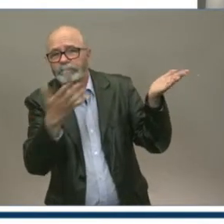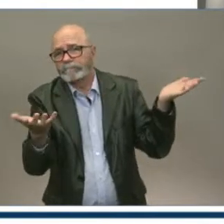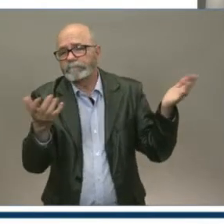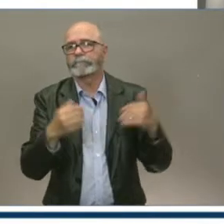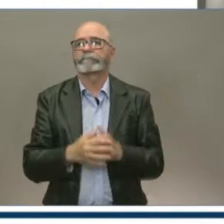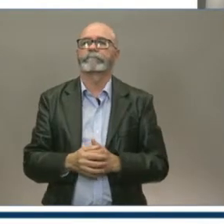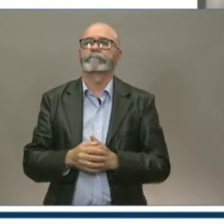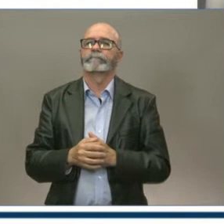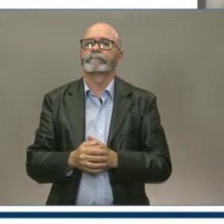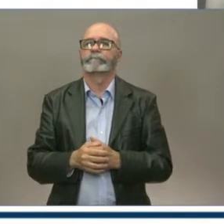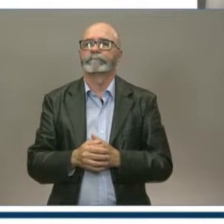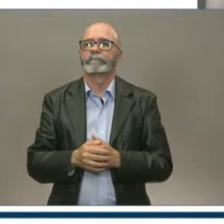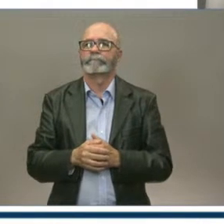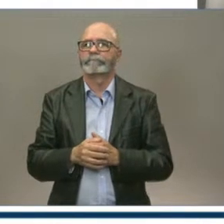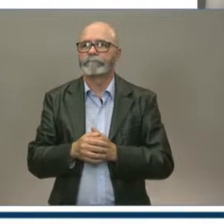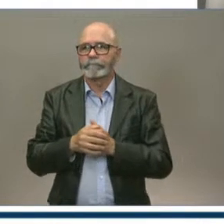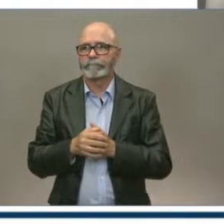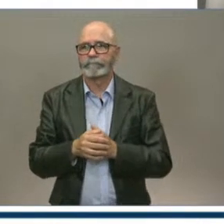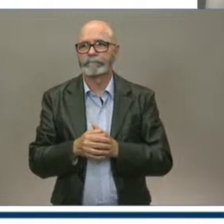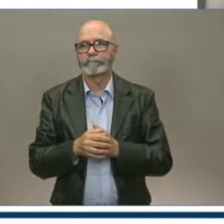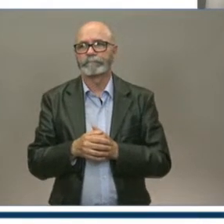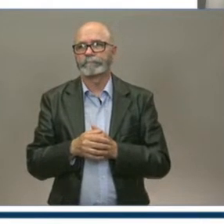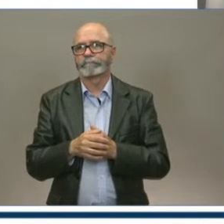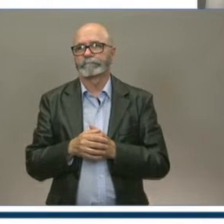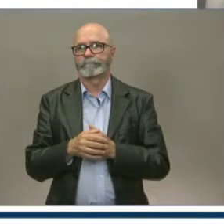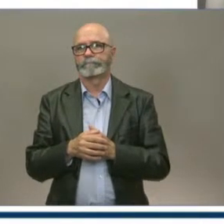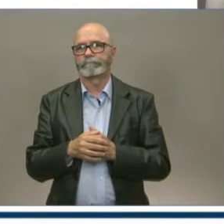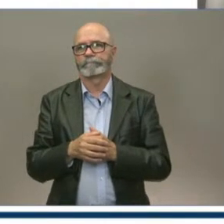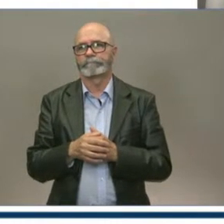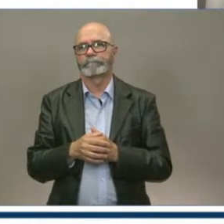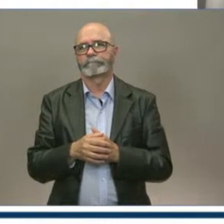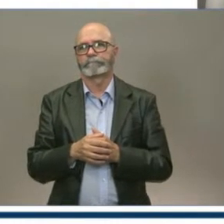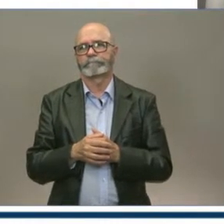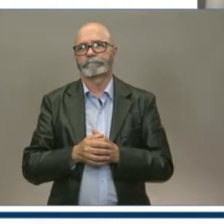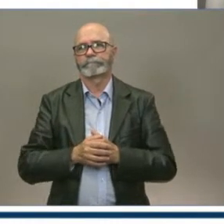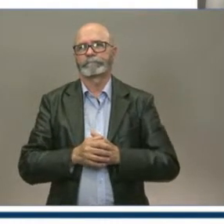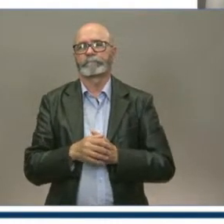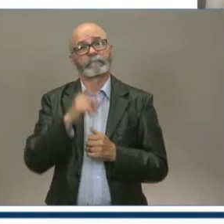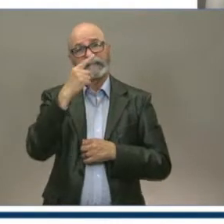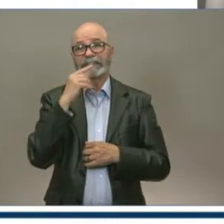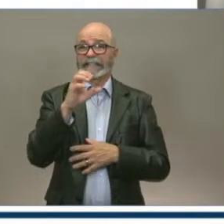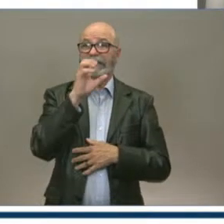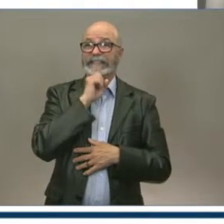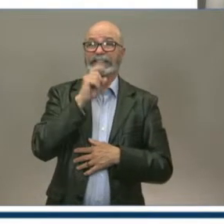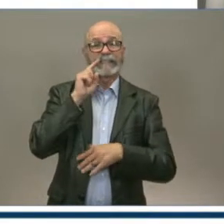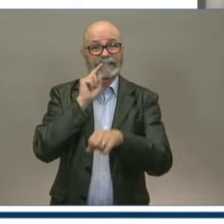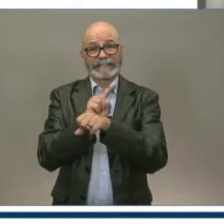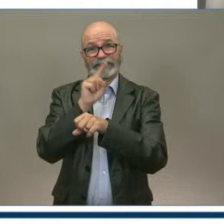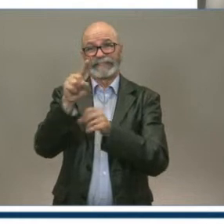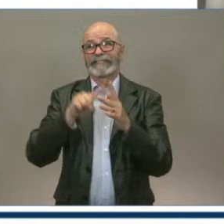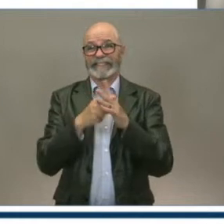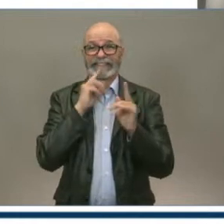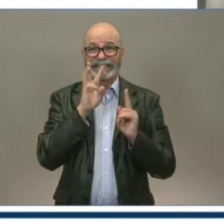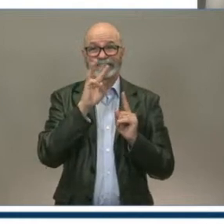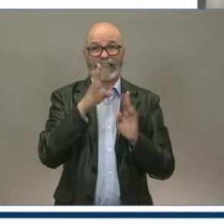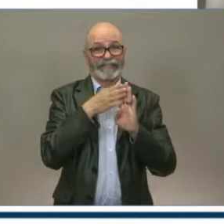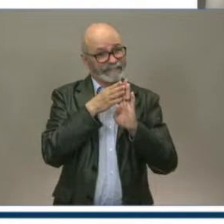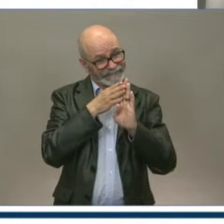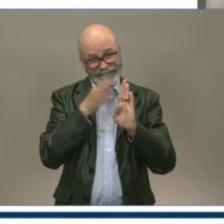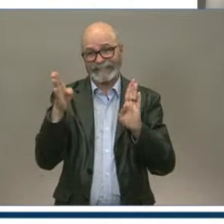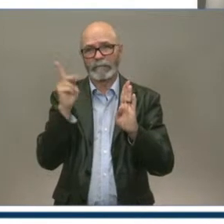mentioned that next week we're moving down to that 65 and over age group, but that it's also one of the largest age groups,